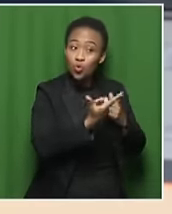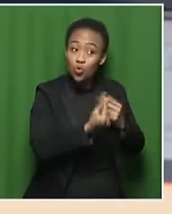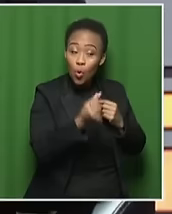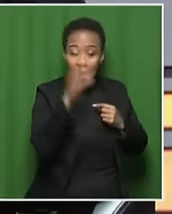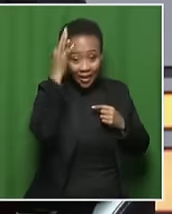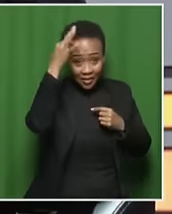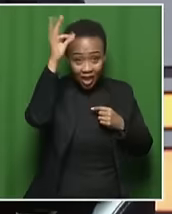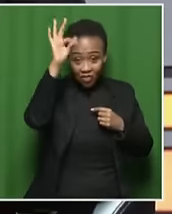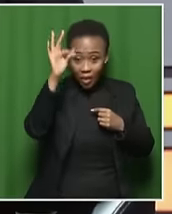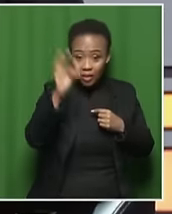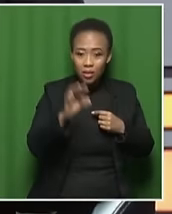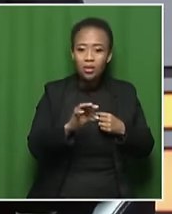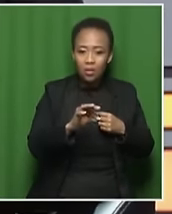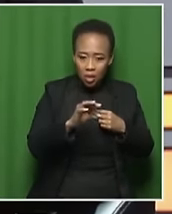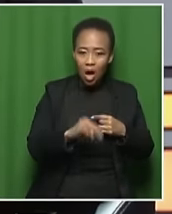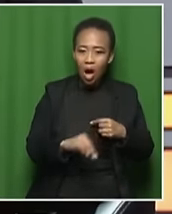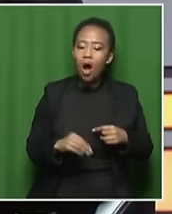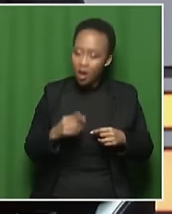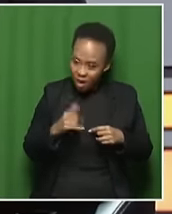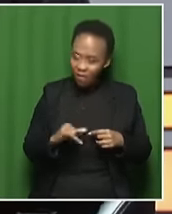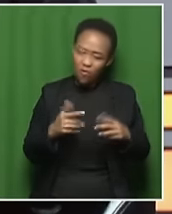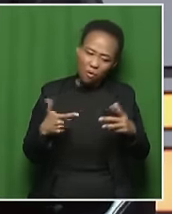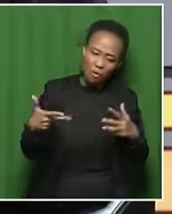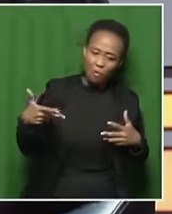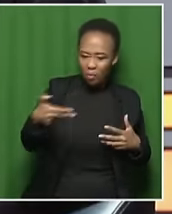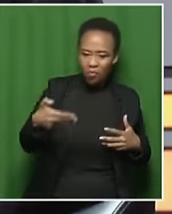yes, as a state. You must fight fire with fire. Okay.